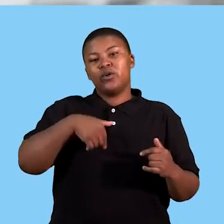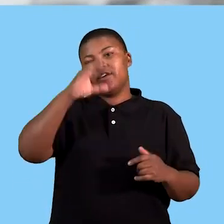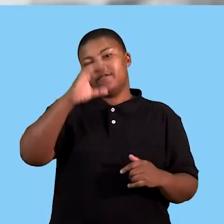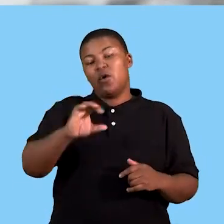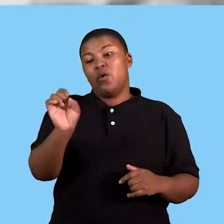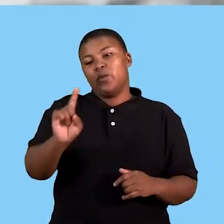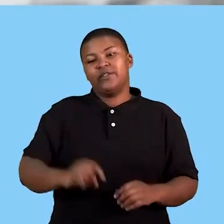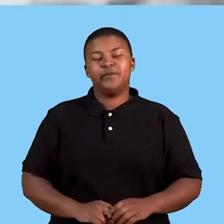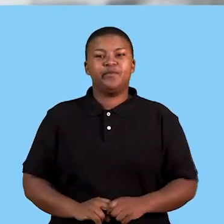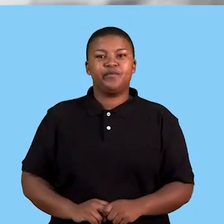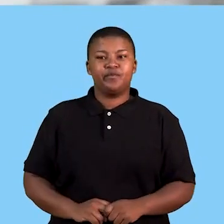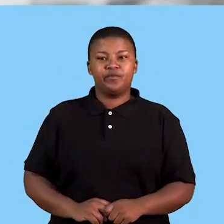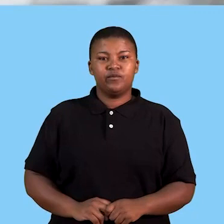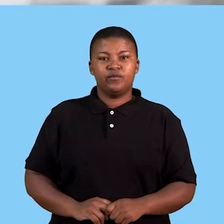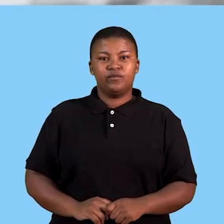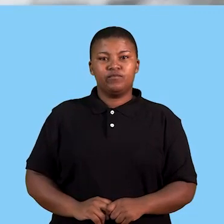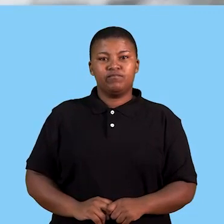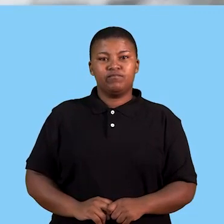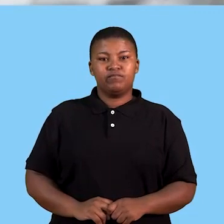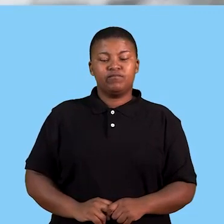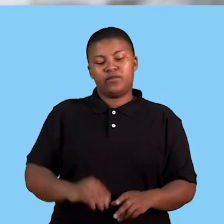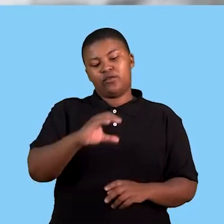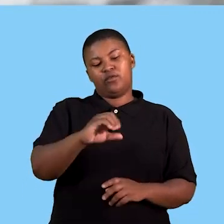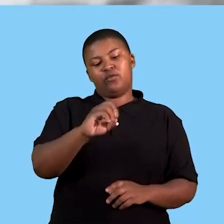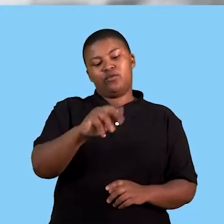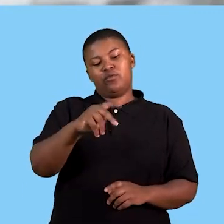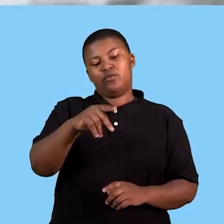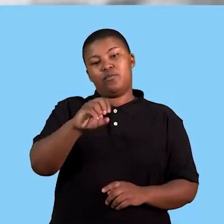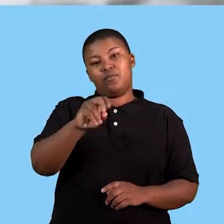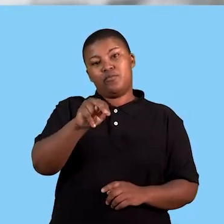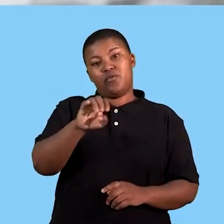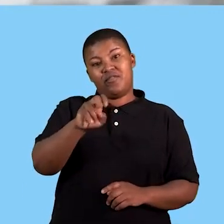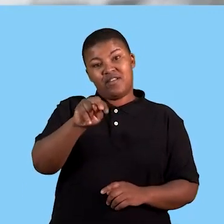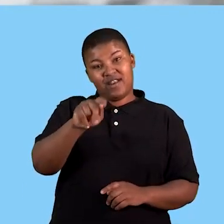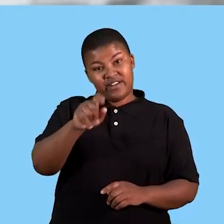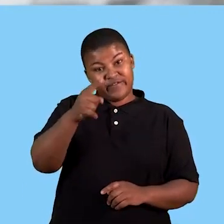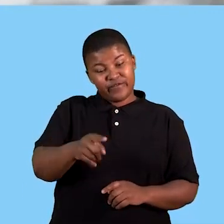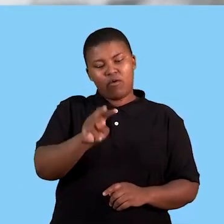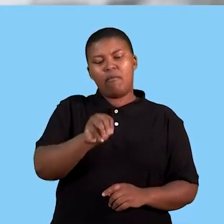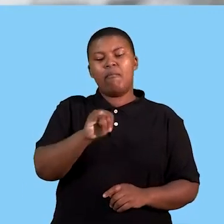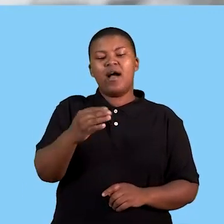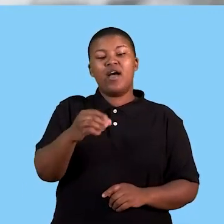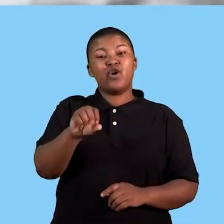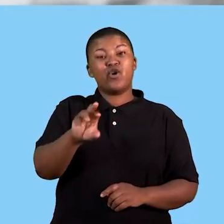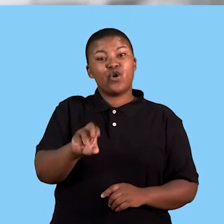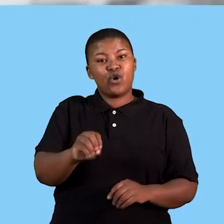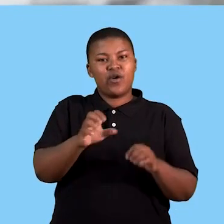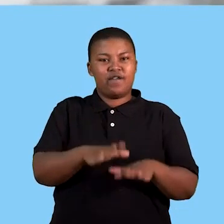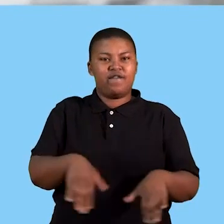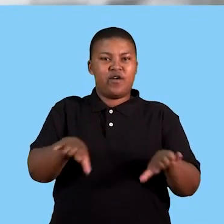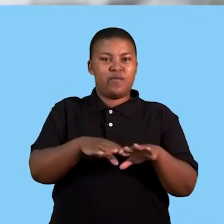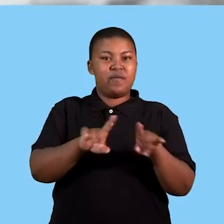be taking a closer look to the components, or at the components rather, of the microenvironment, specifically